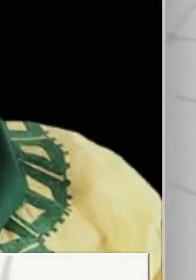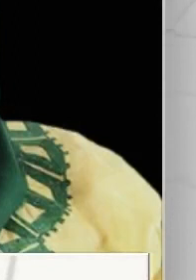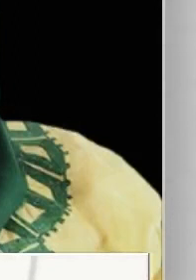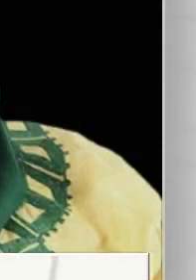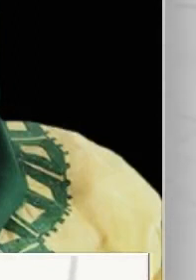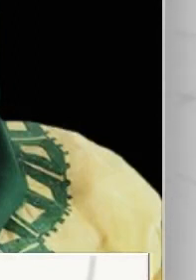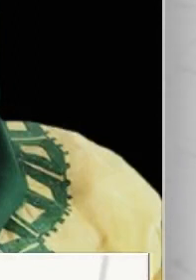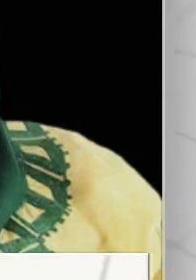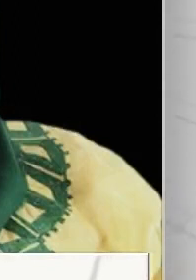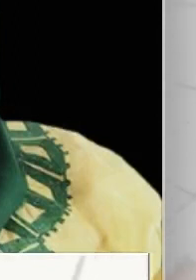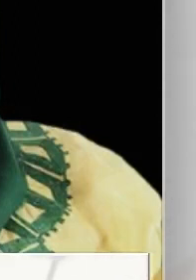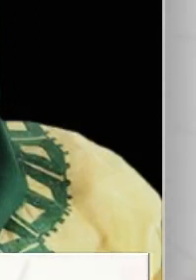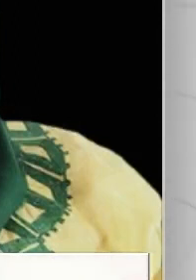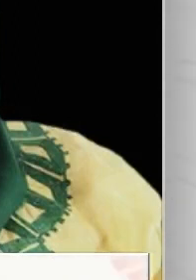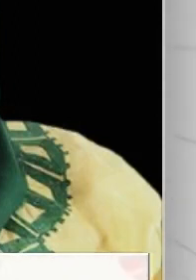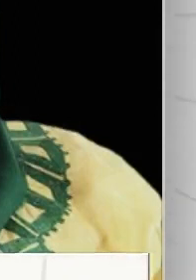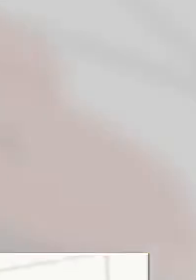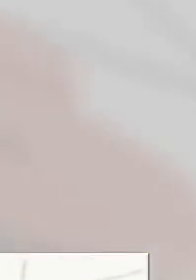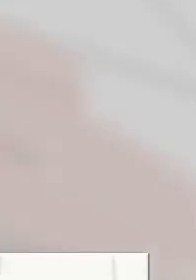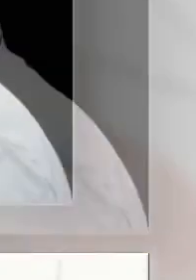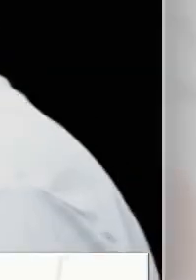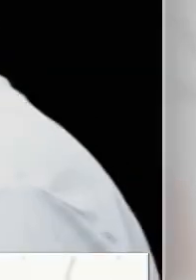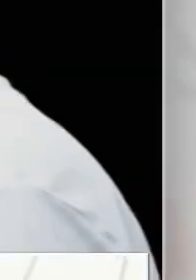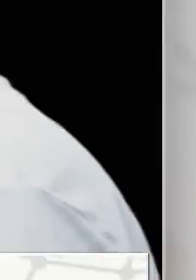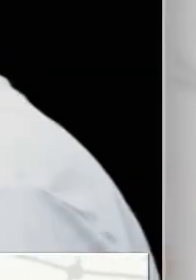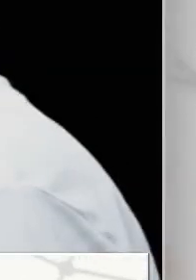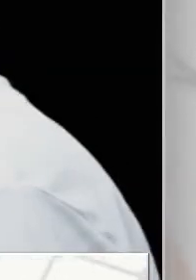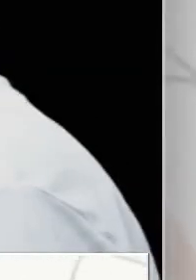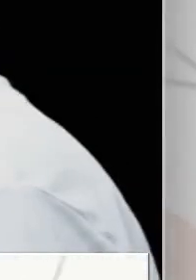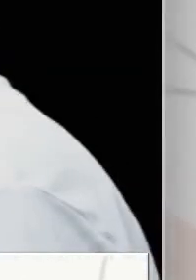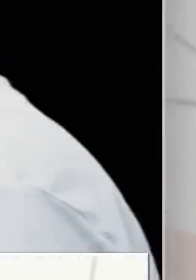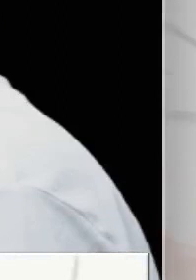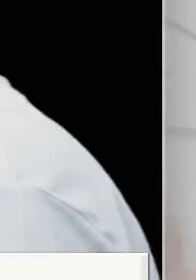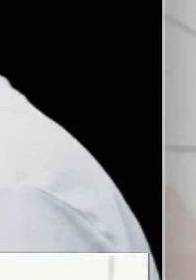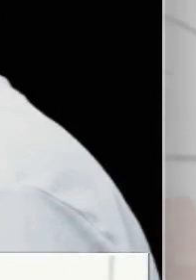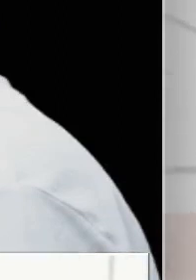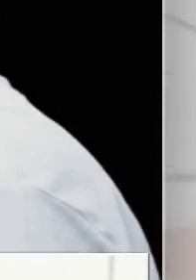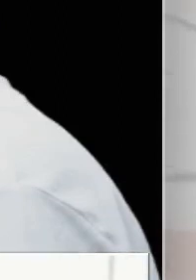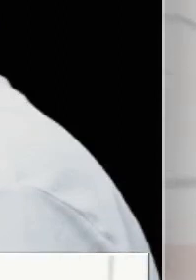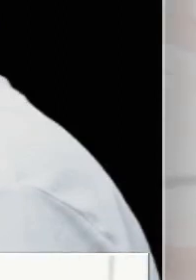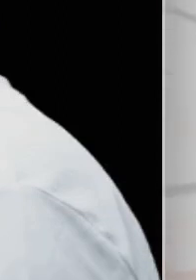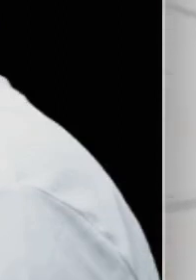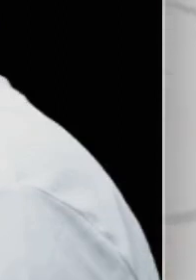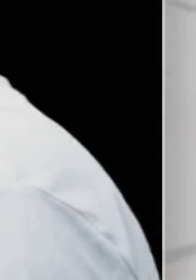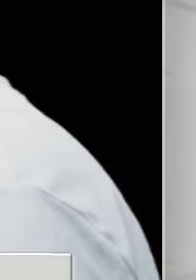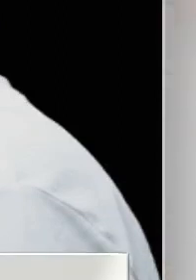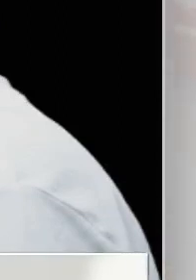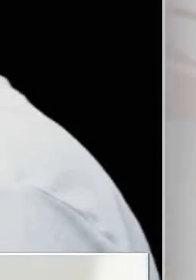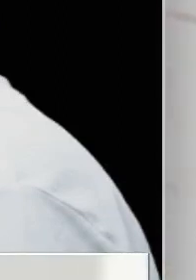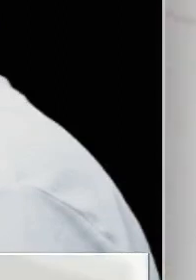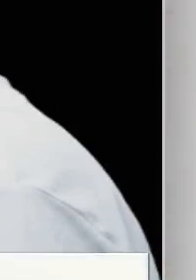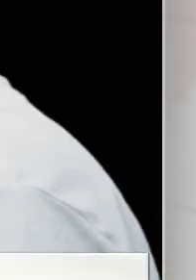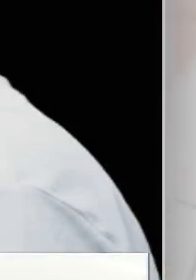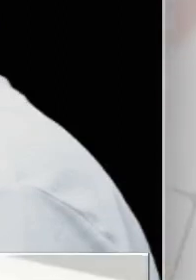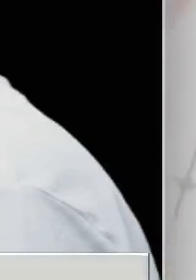lost their loved one in the accident. ODM party leader Raila Odinga termed General Ogolla as a true patriot,